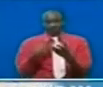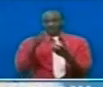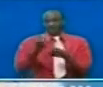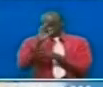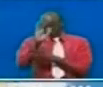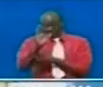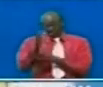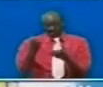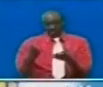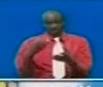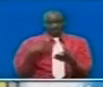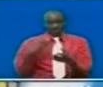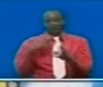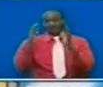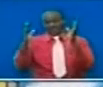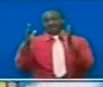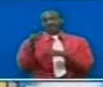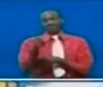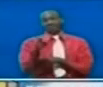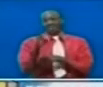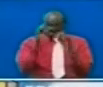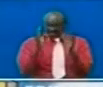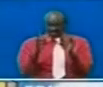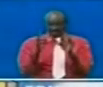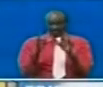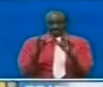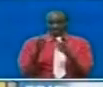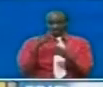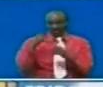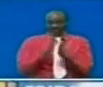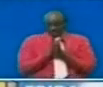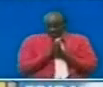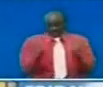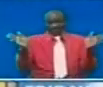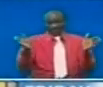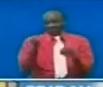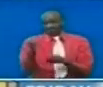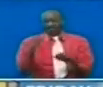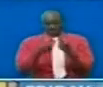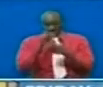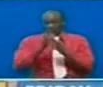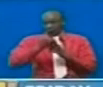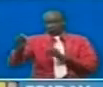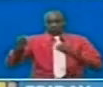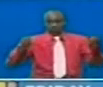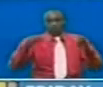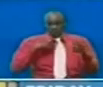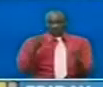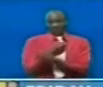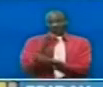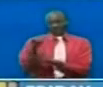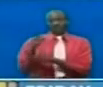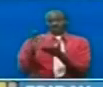capital, becomes a big number. If, however, you diversify that capital by having some of